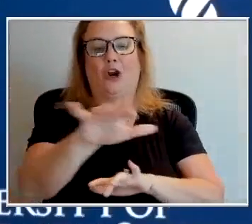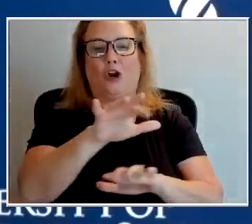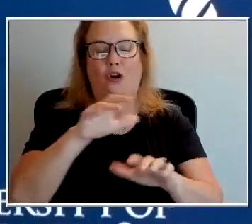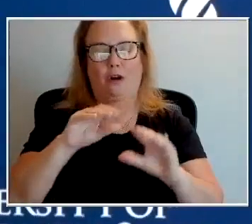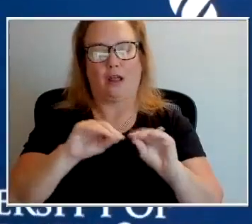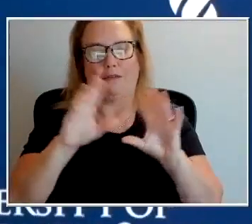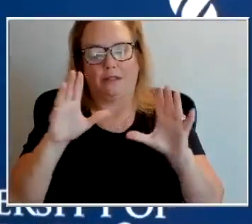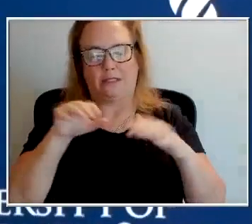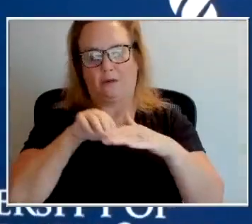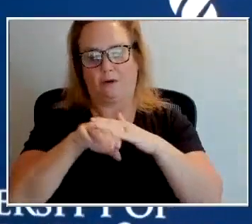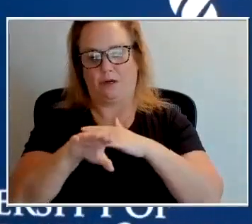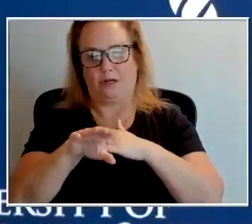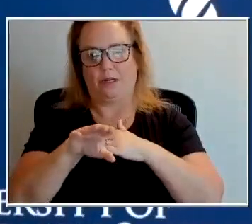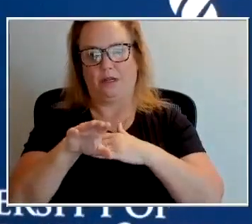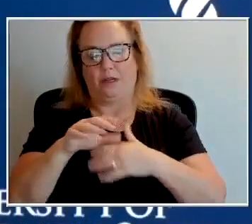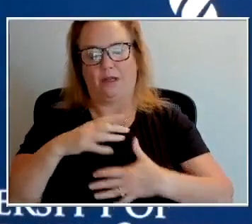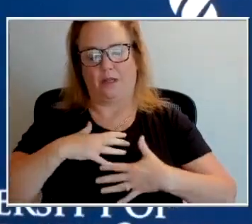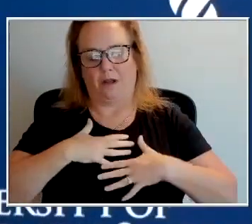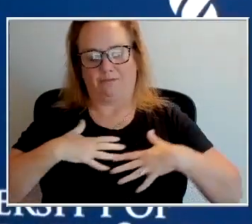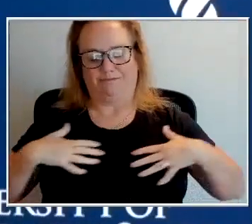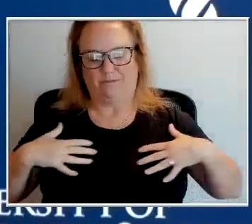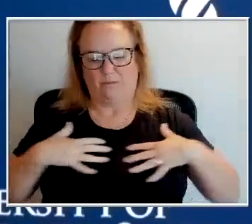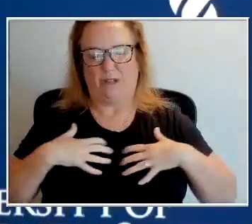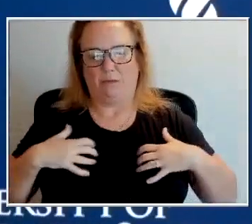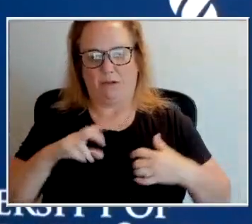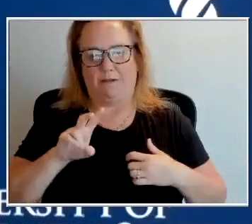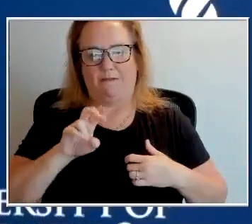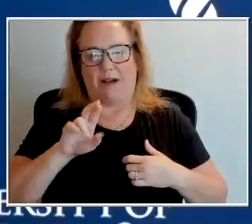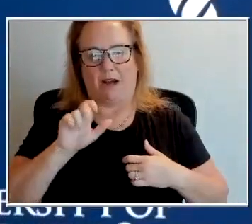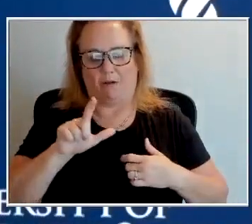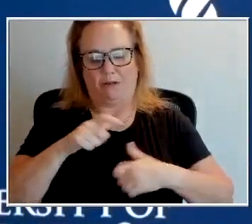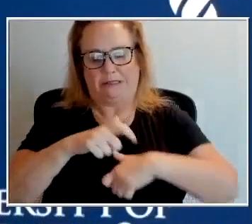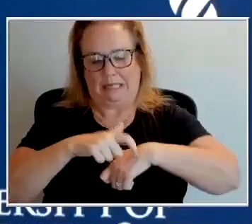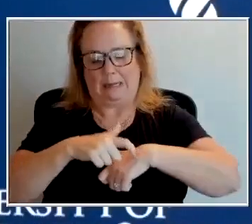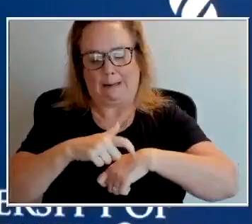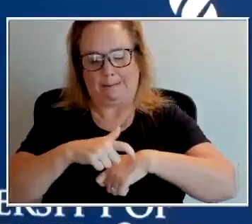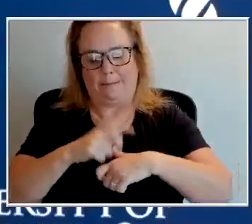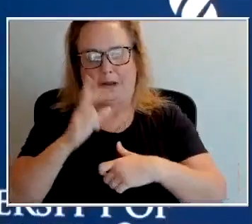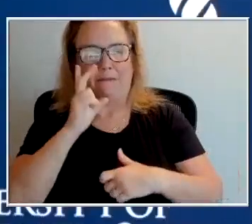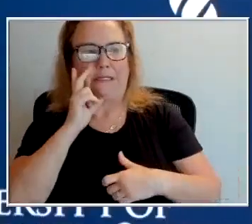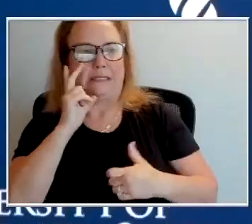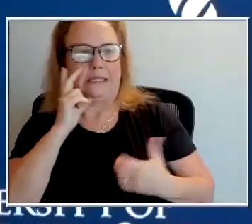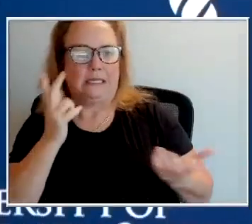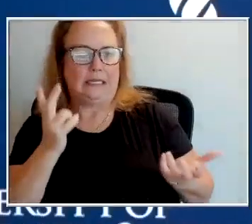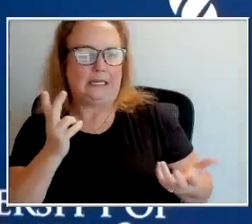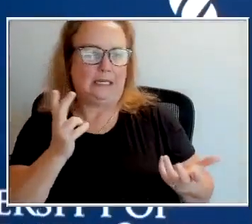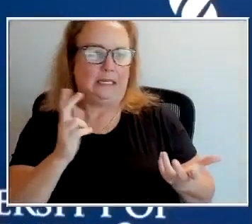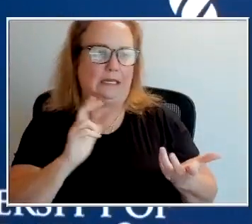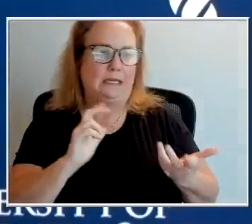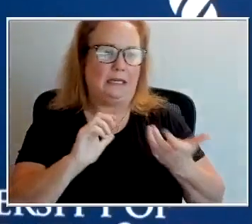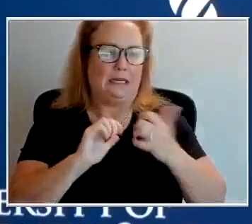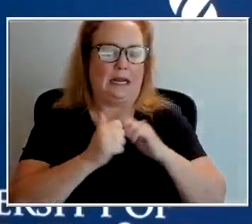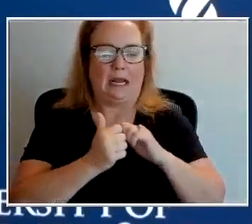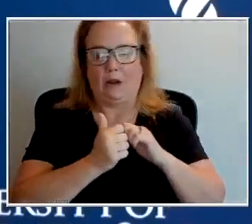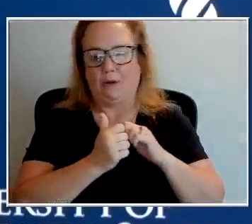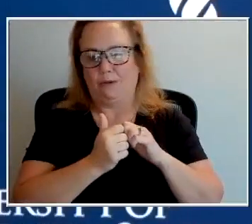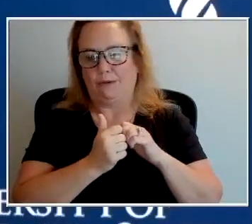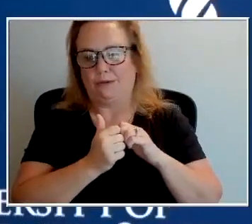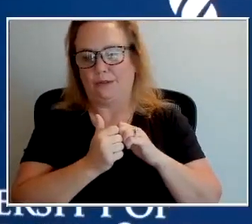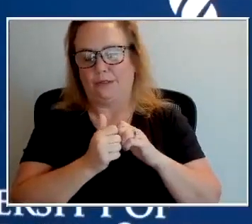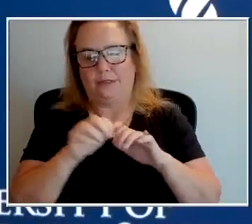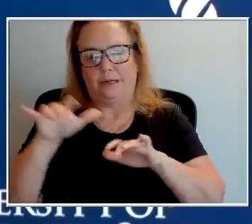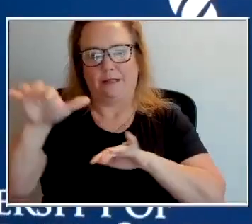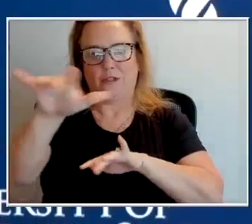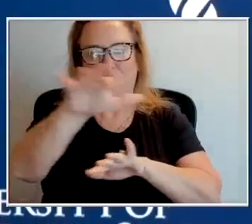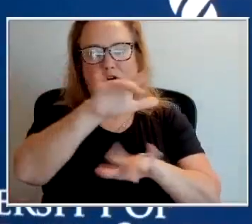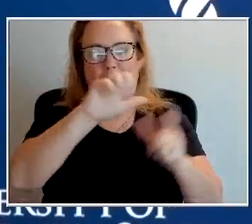entering into the respiratory viral season. We will have to see really how the circulation